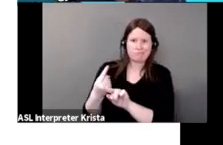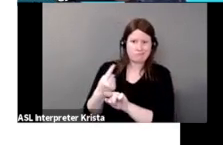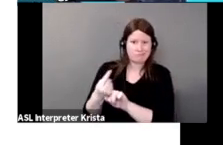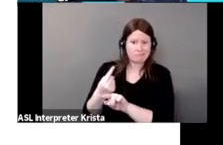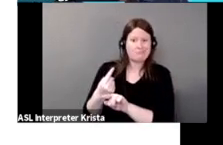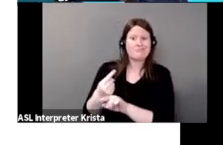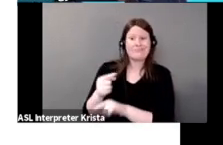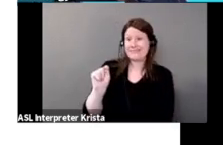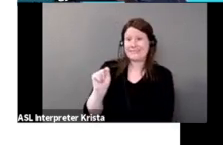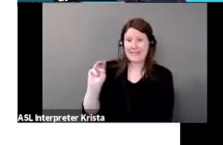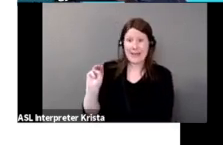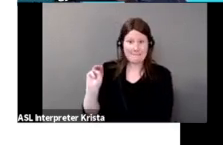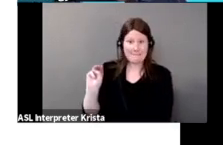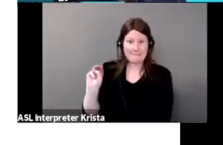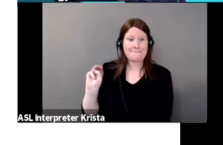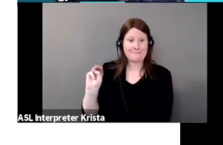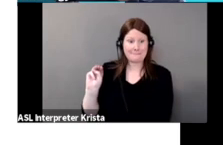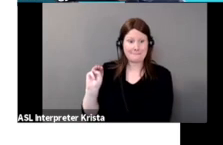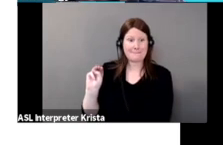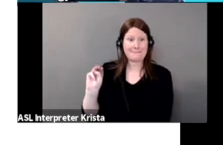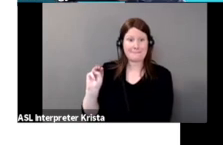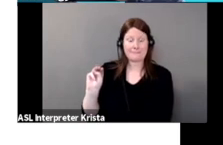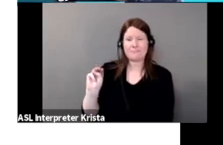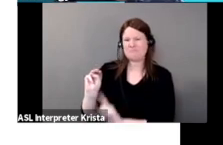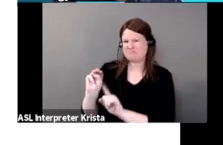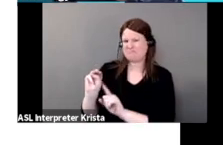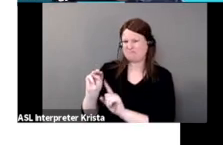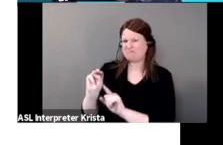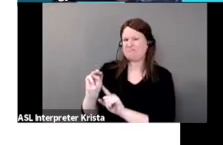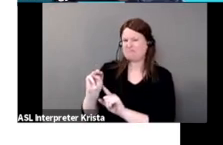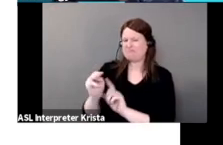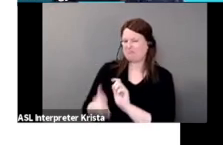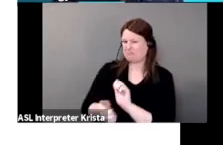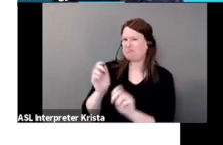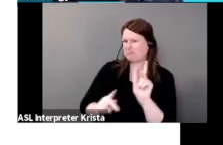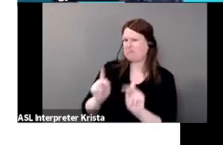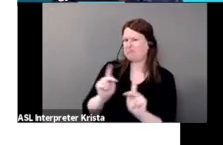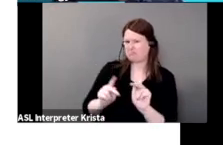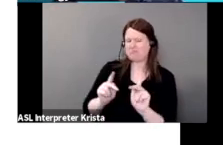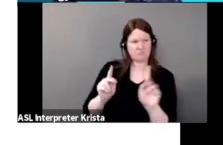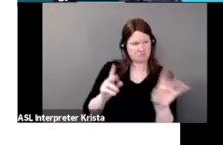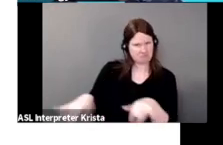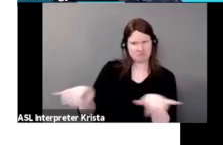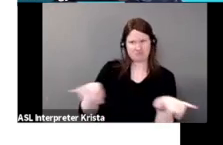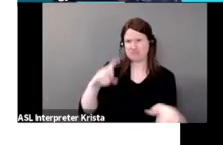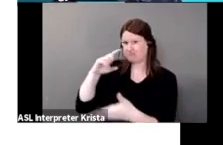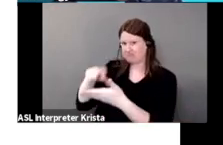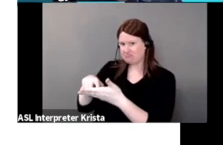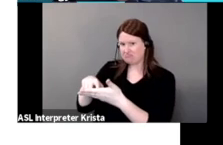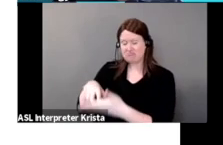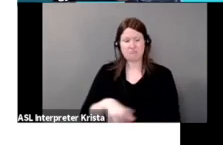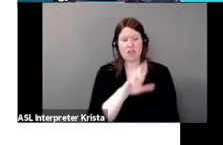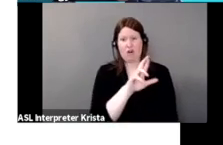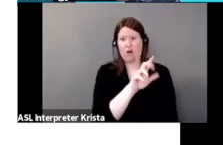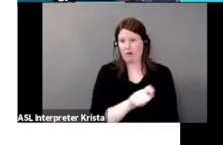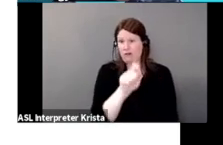with TM is generally well regarded everywhere. Marking with an R is stronger,